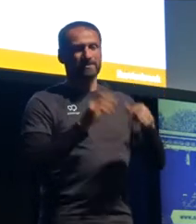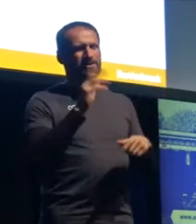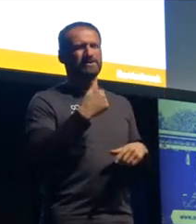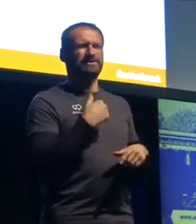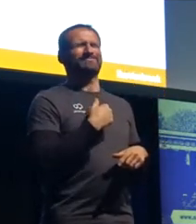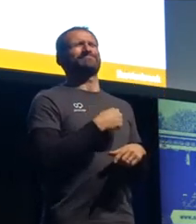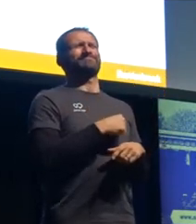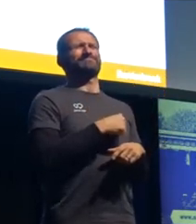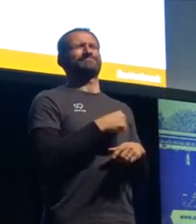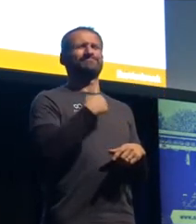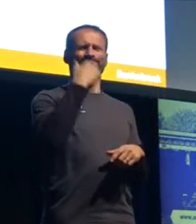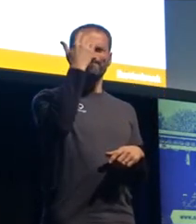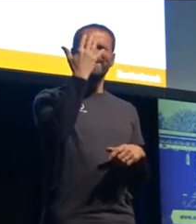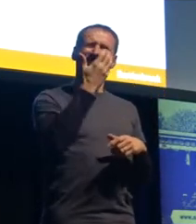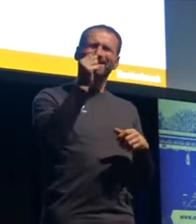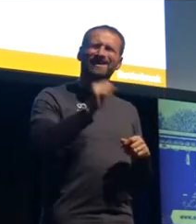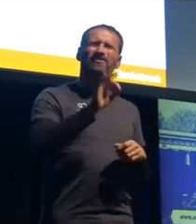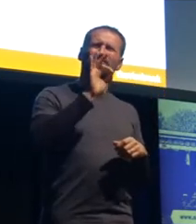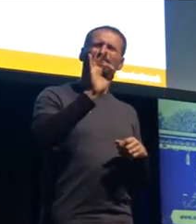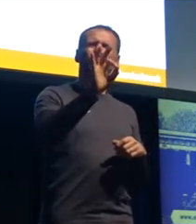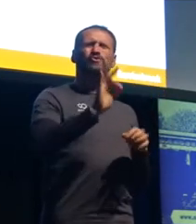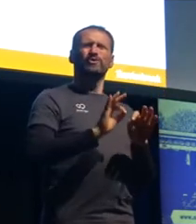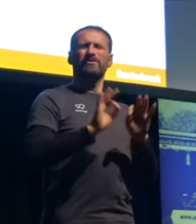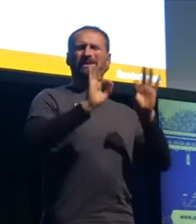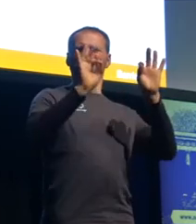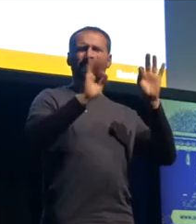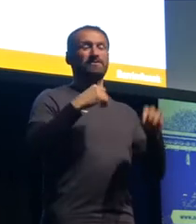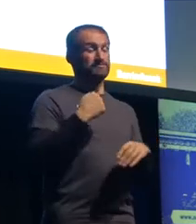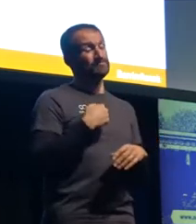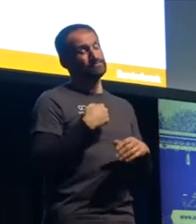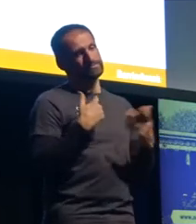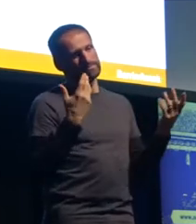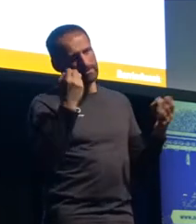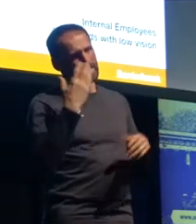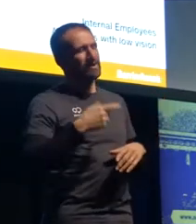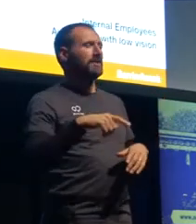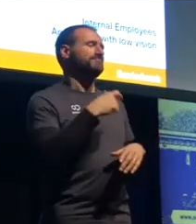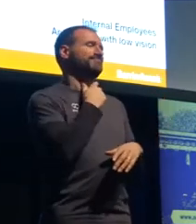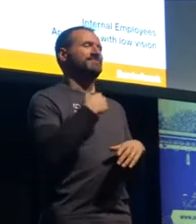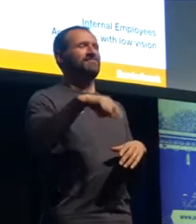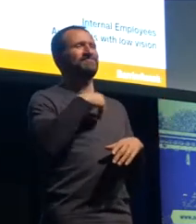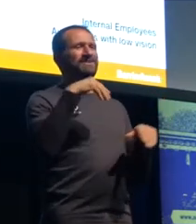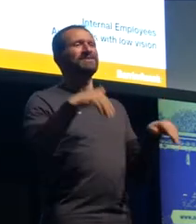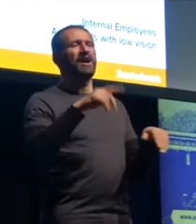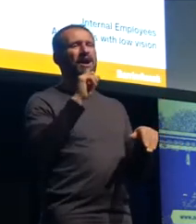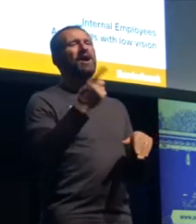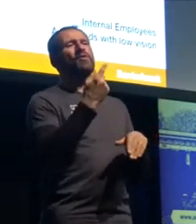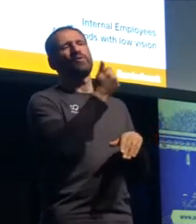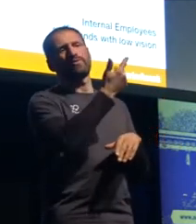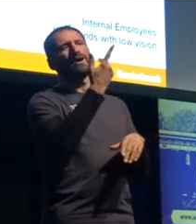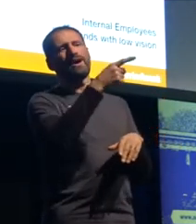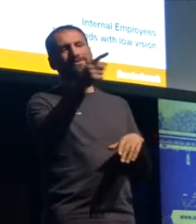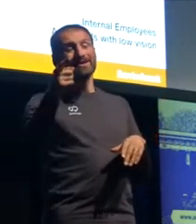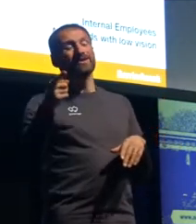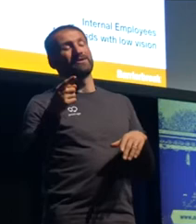I was like, can I do something about that? Fortunately, we also have a lot of other low vision people in Barrier Break, so I